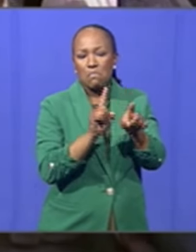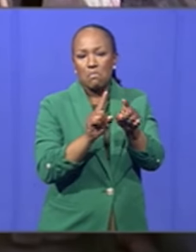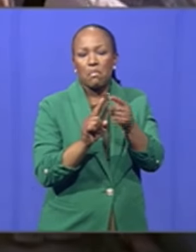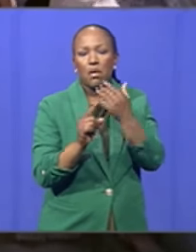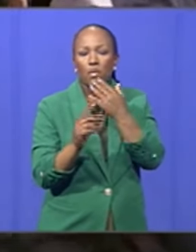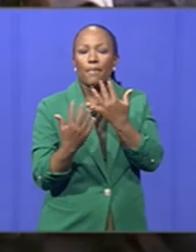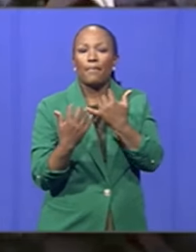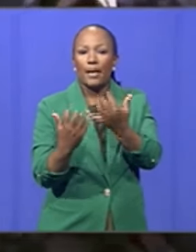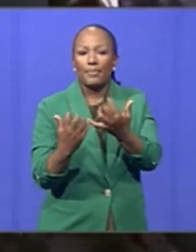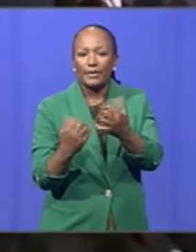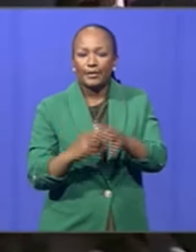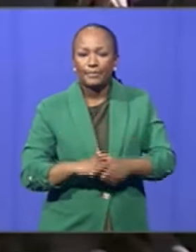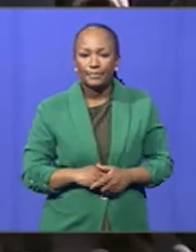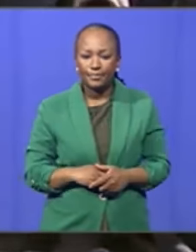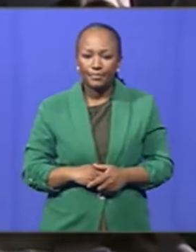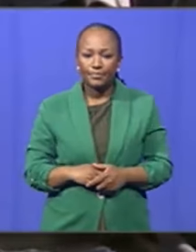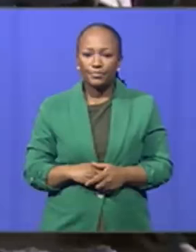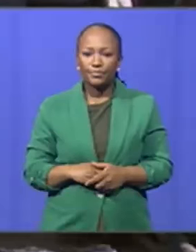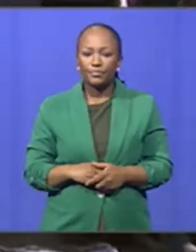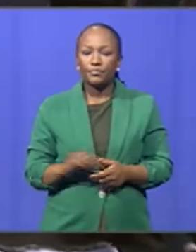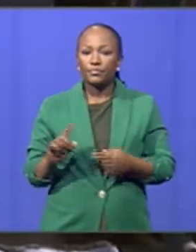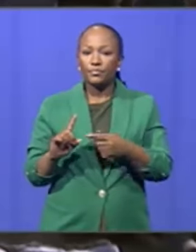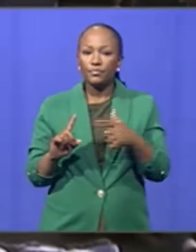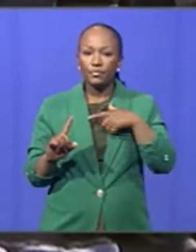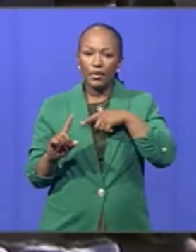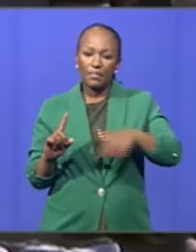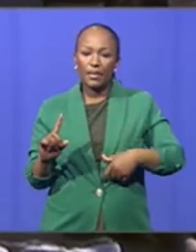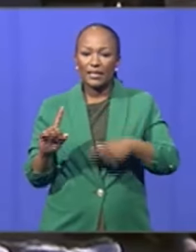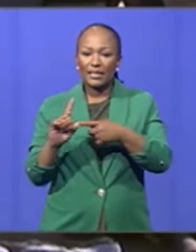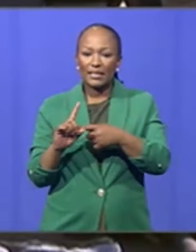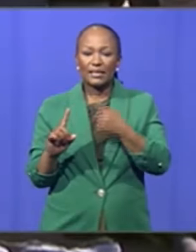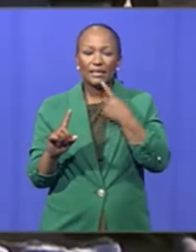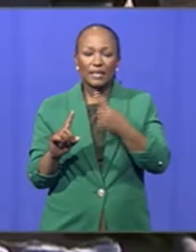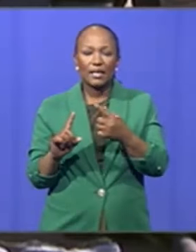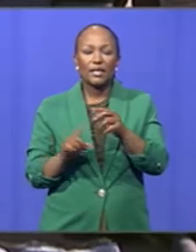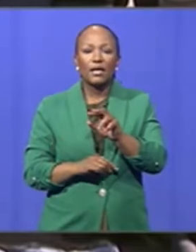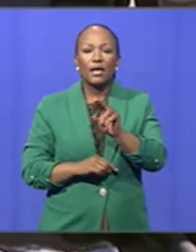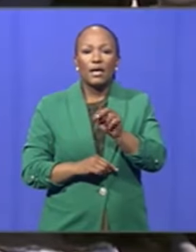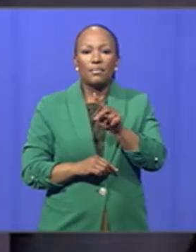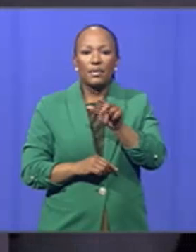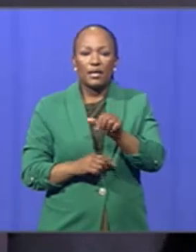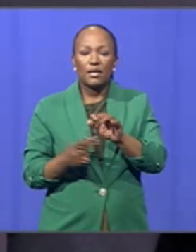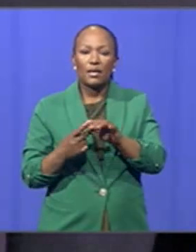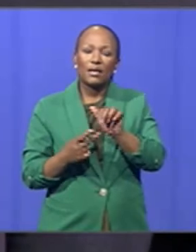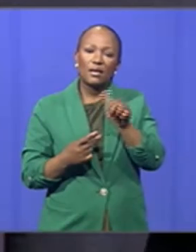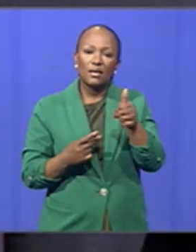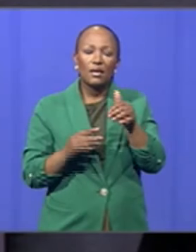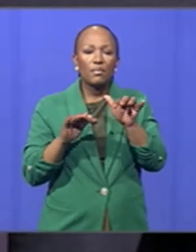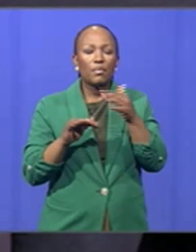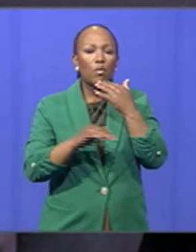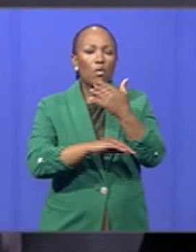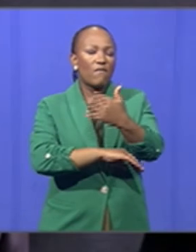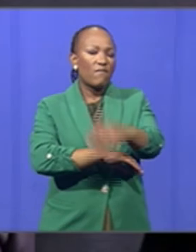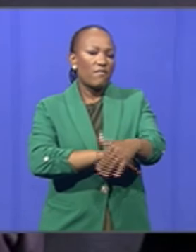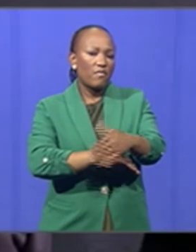Mopresidente Cyril Ramaphosa o re maphodisa le balaodi ba botšhotšhisi ba šetšane le melato ya dikgaruru kgahlanong le badudi ba dinaga di